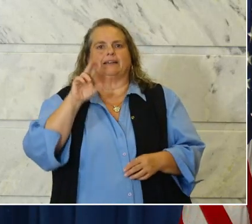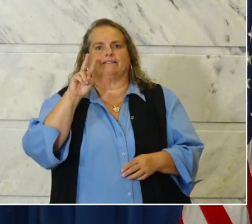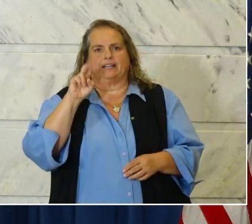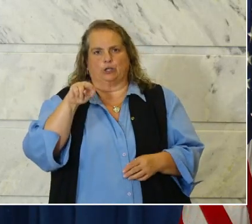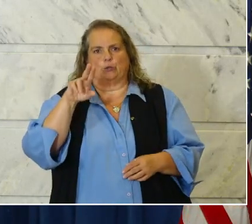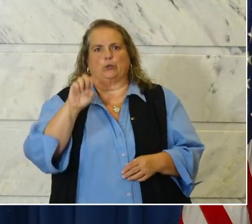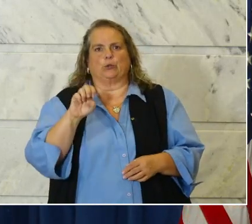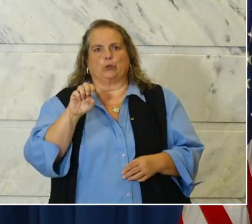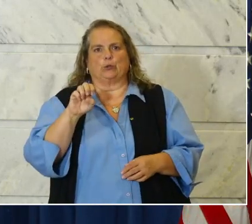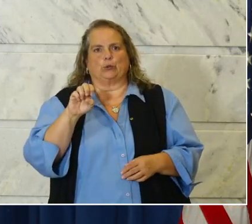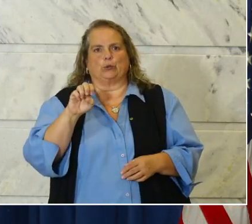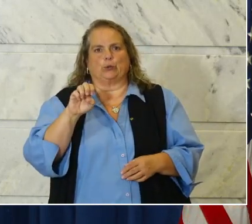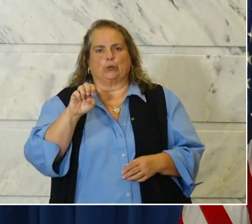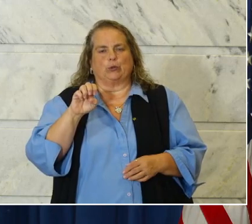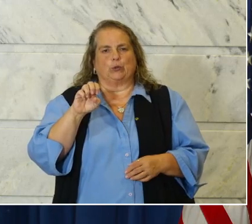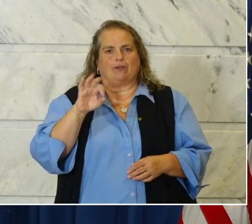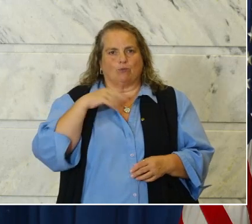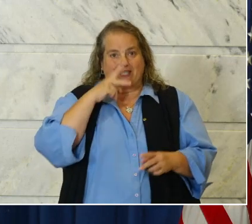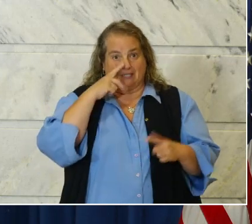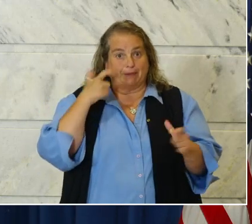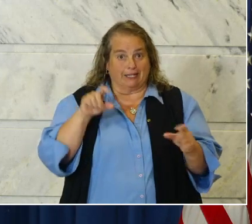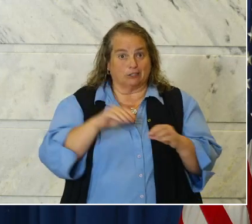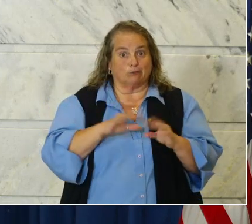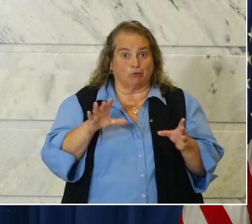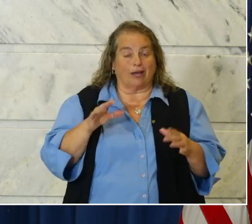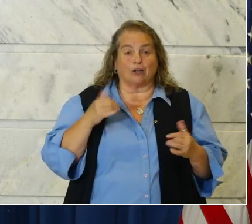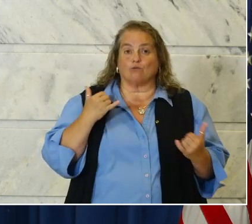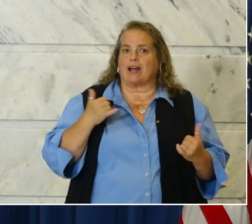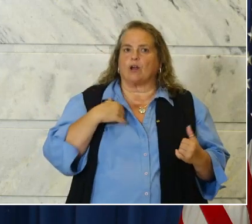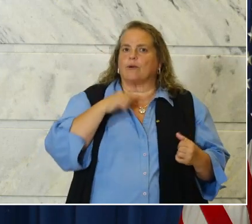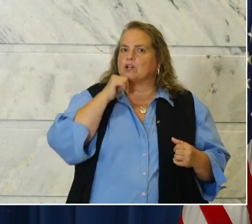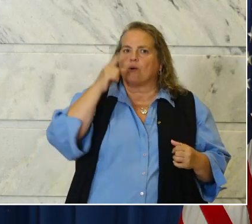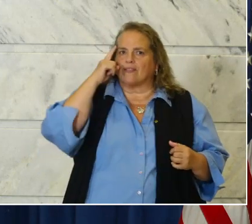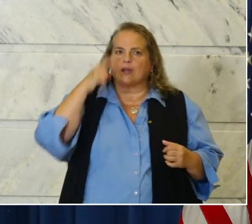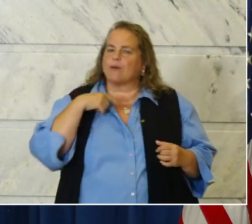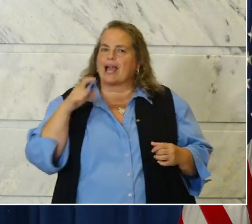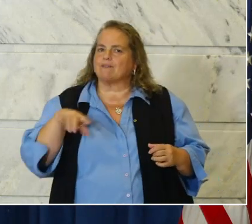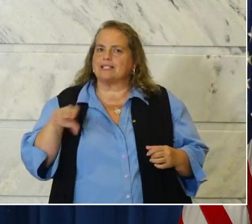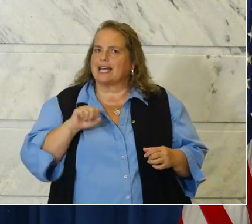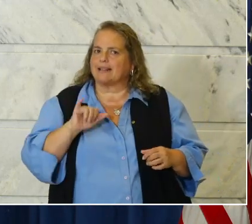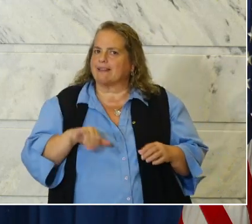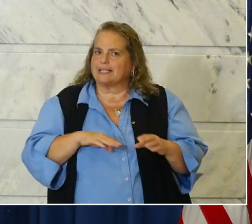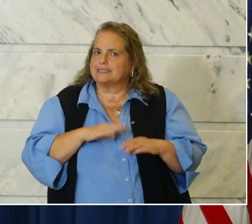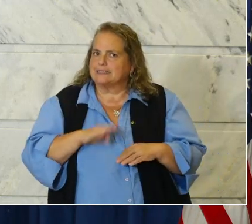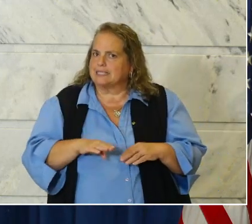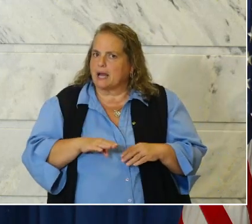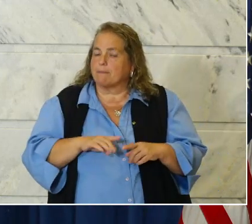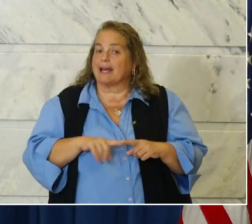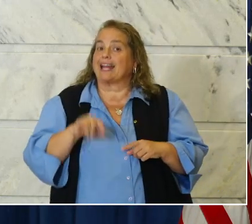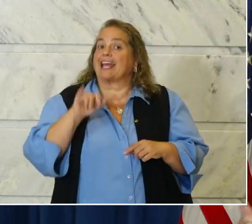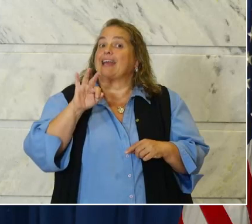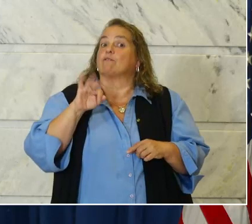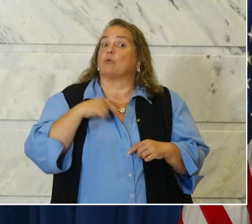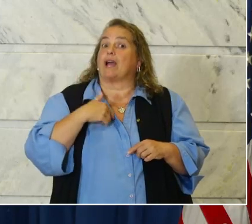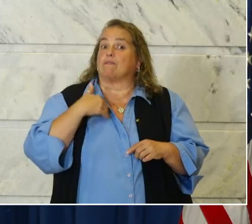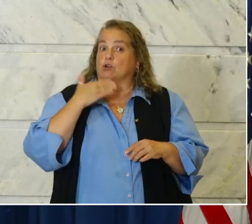seeing spread or significant spread in those areas. Right now, we don't think we have to take that step if we have good controls by the